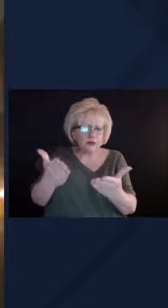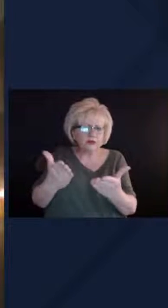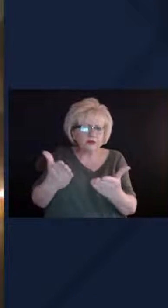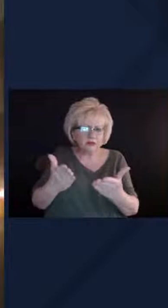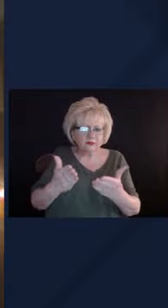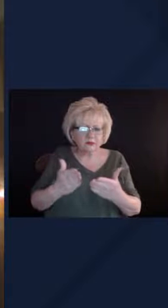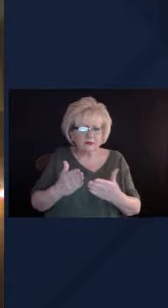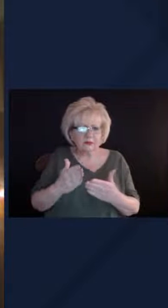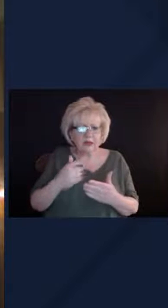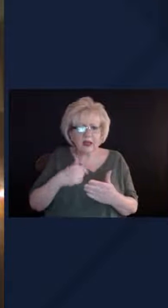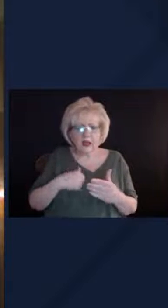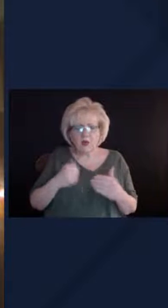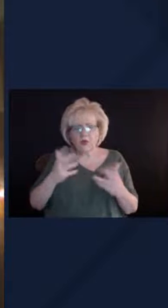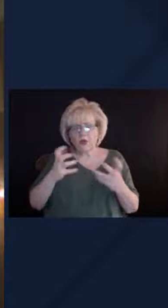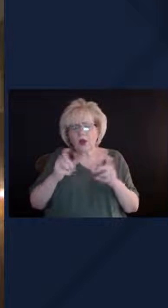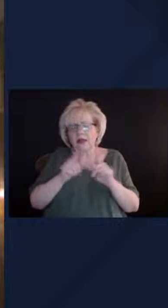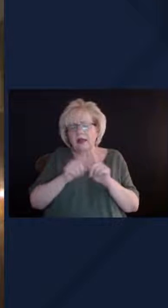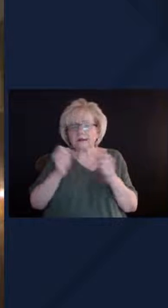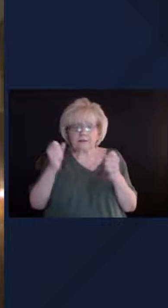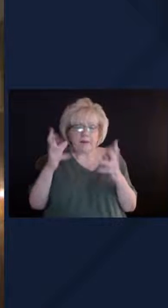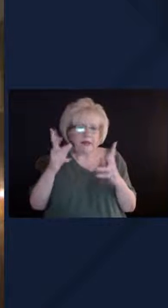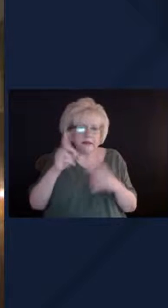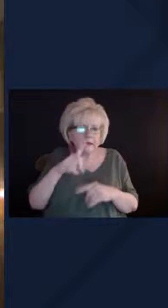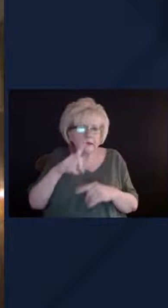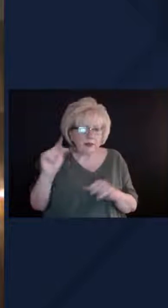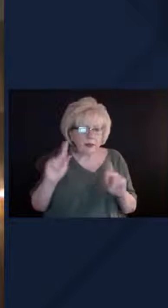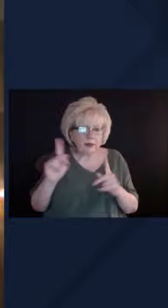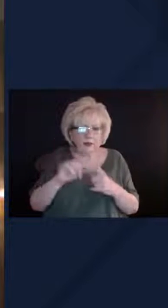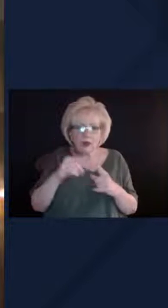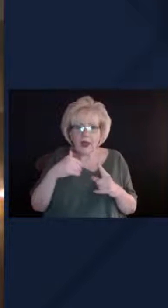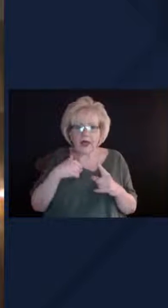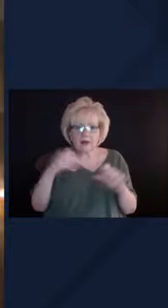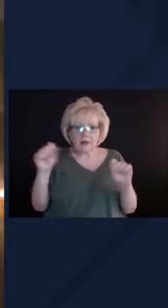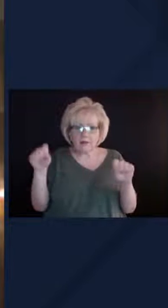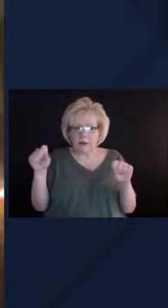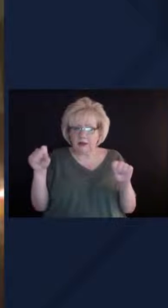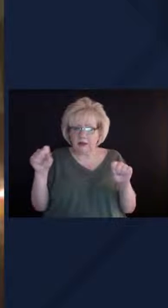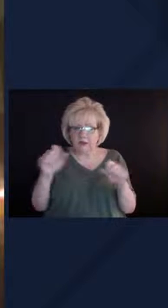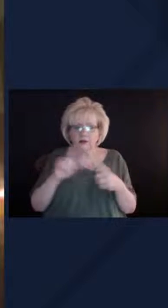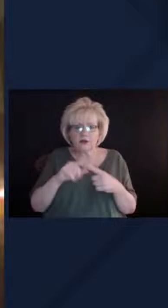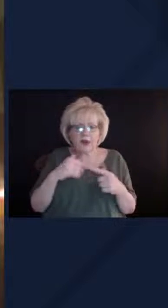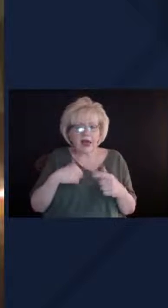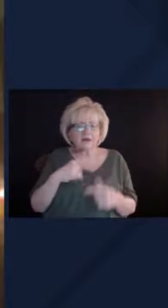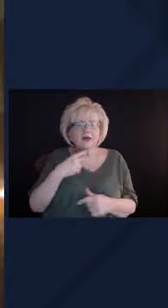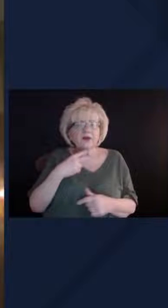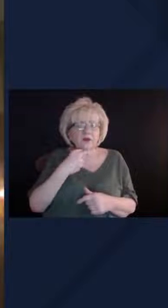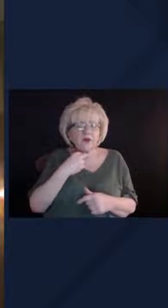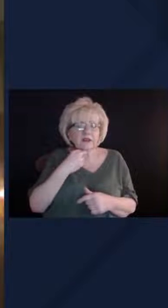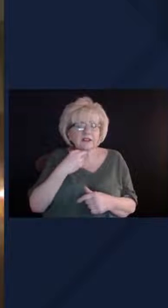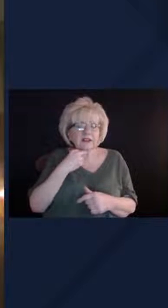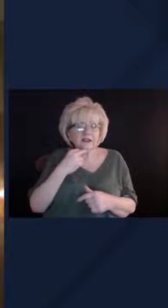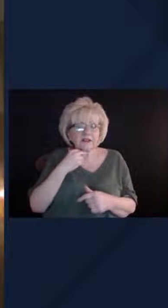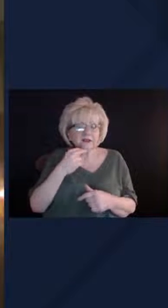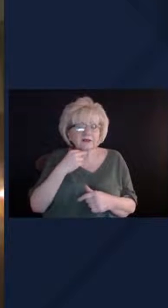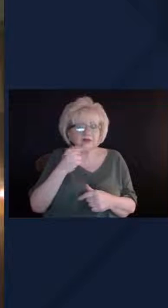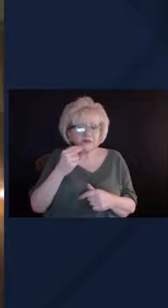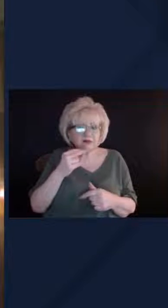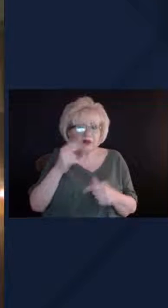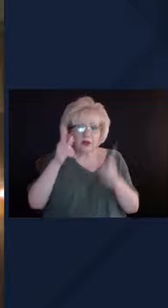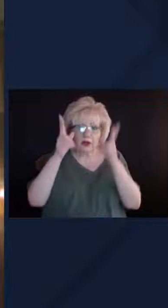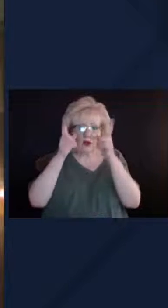I want as many disabled people to have the ability to have their voices heard